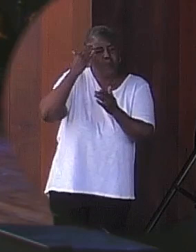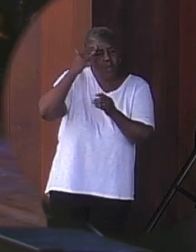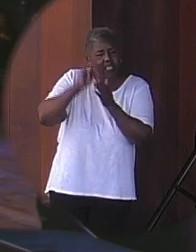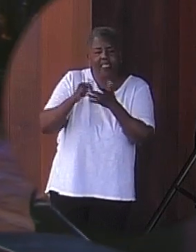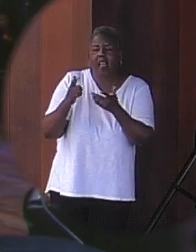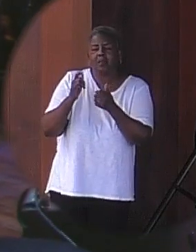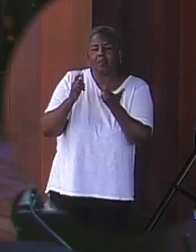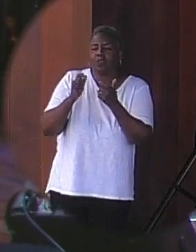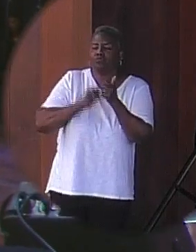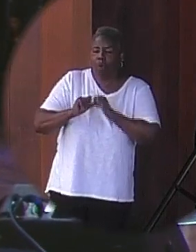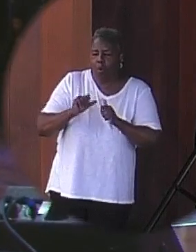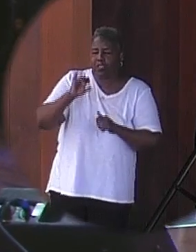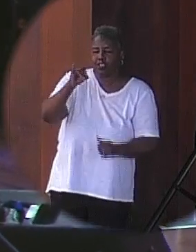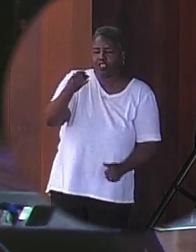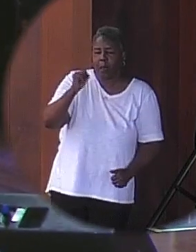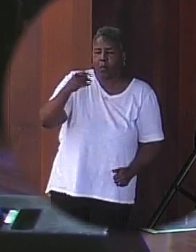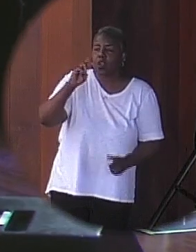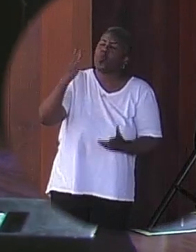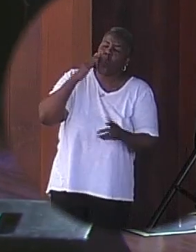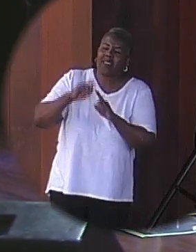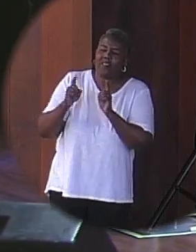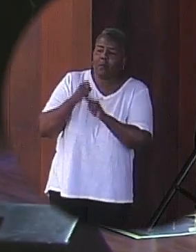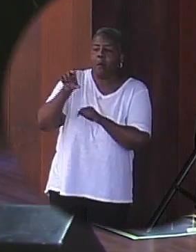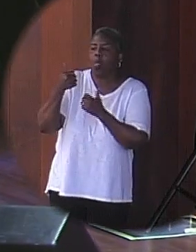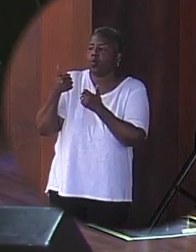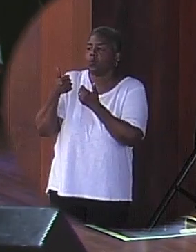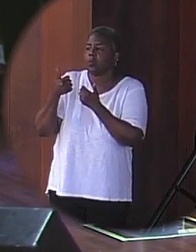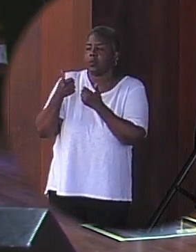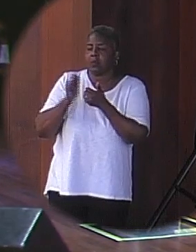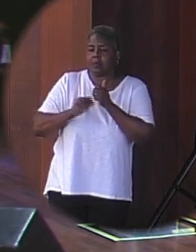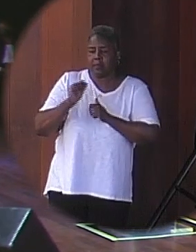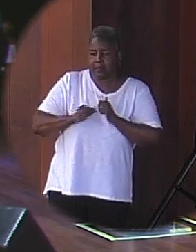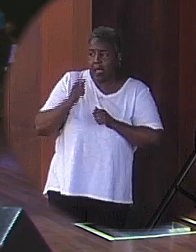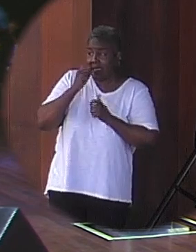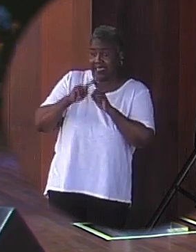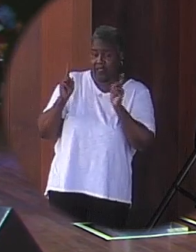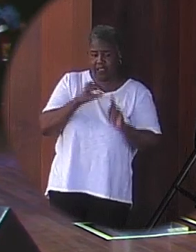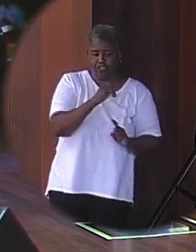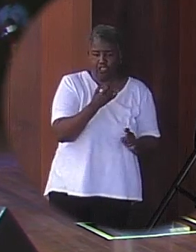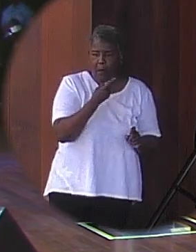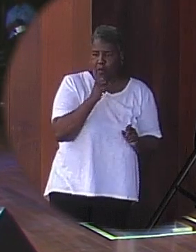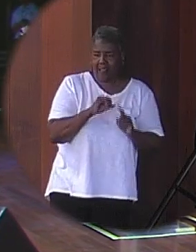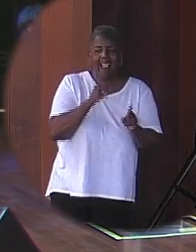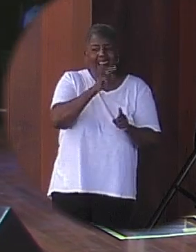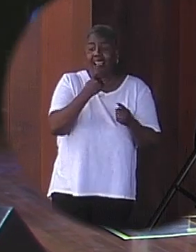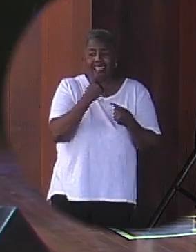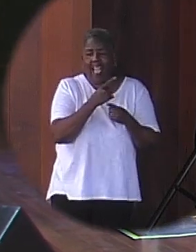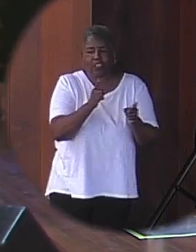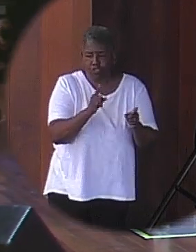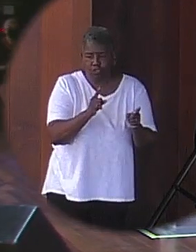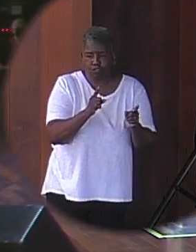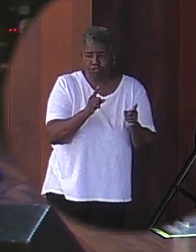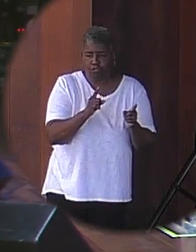Jeopardy, you know that Jeopardy is very different than any other game show. Because in Jeopardy, it's not the answer that brings